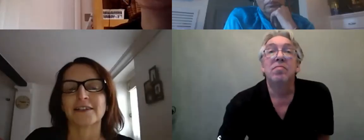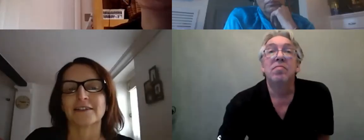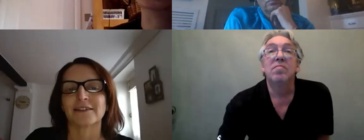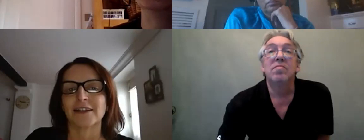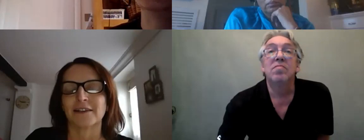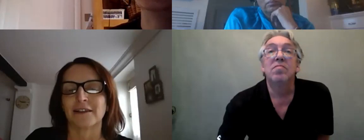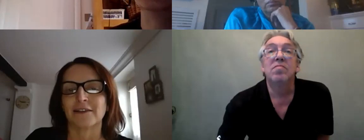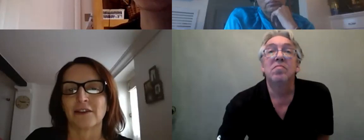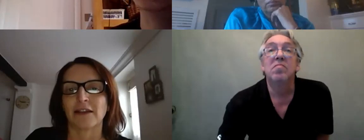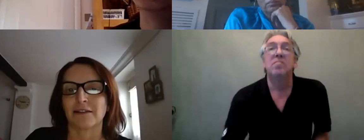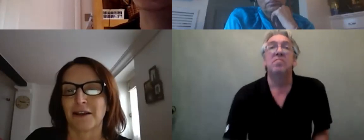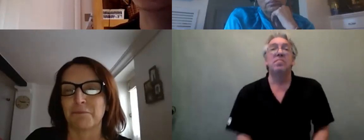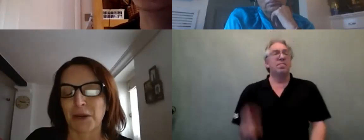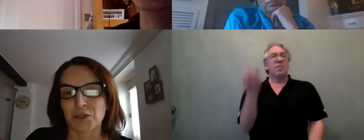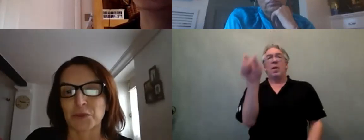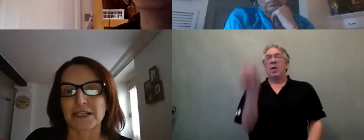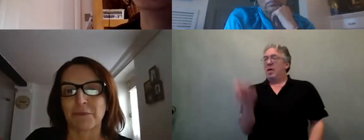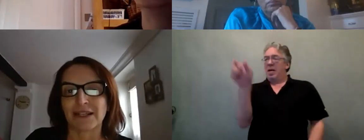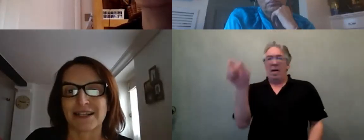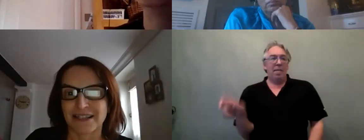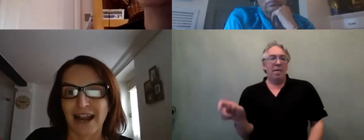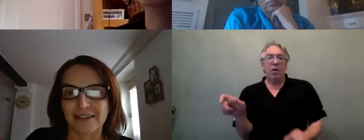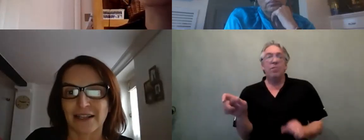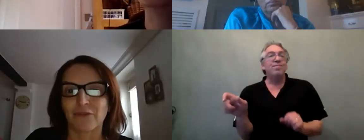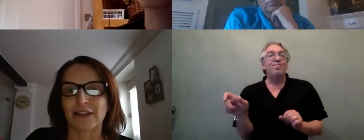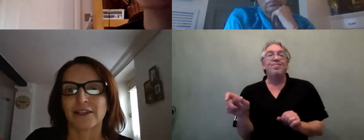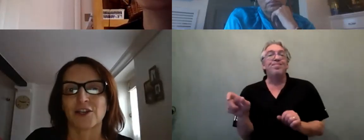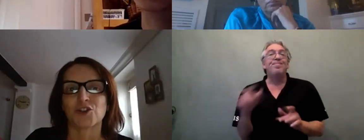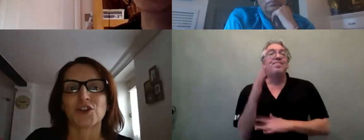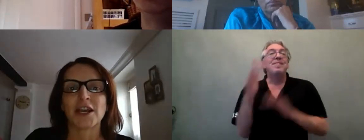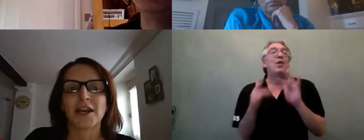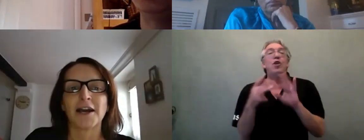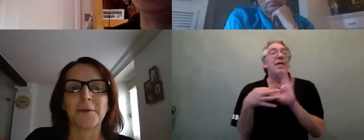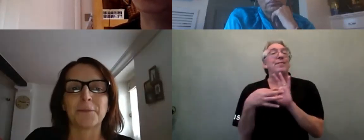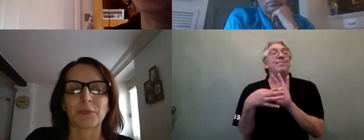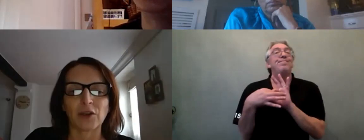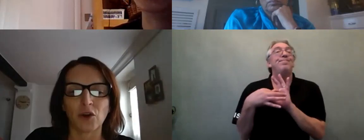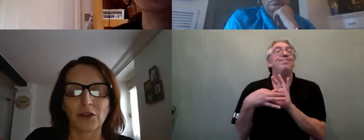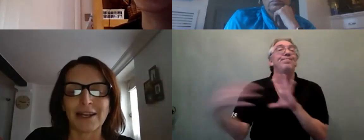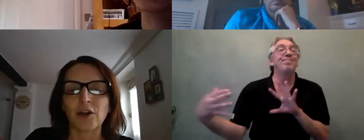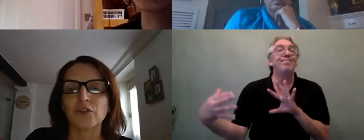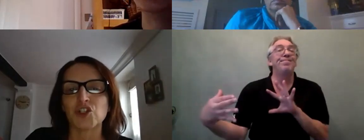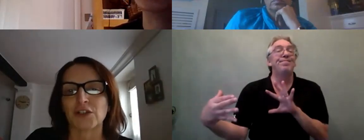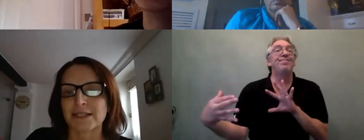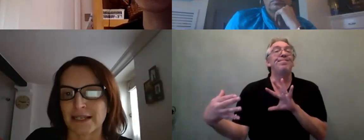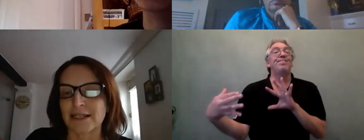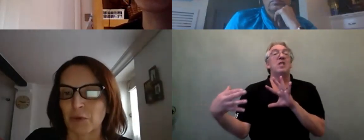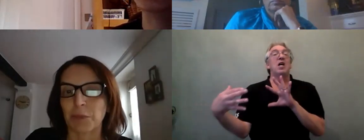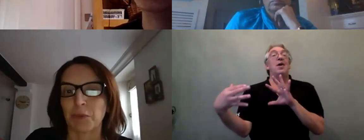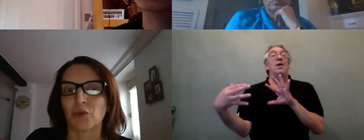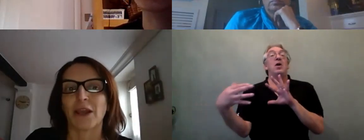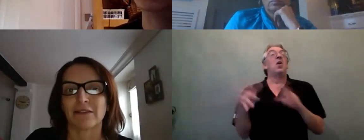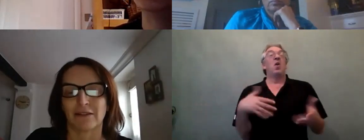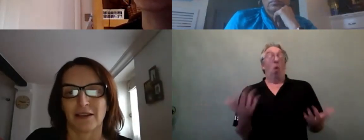divide and persons with disabilities are disadvantaged. Lack of digital skills